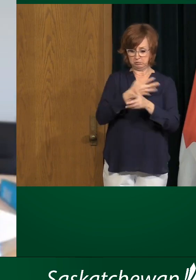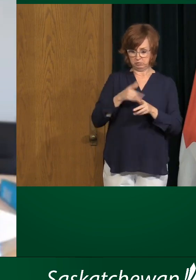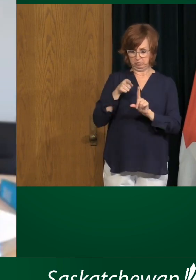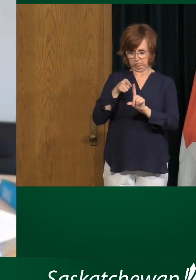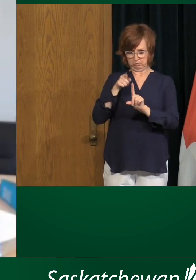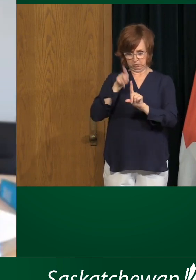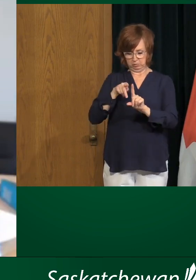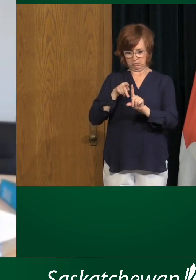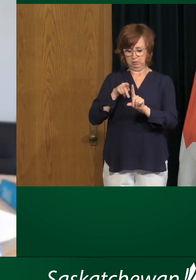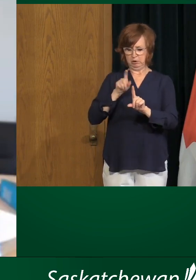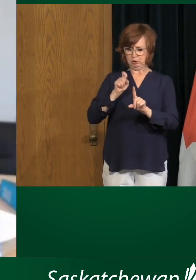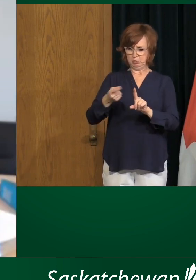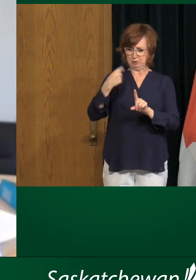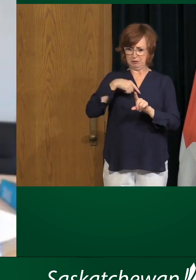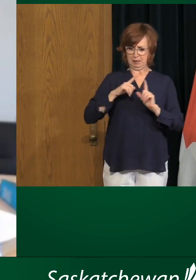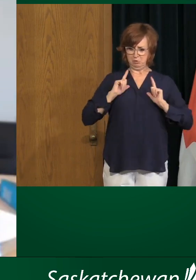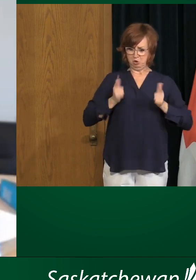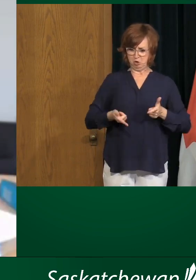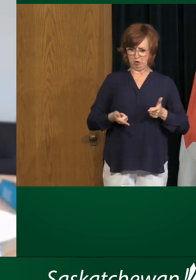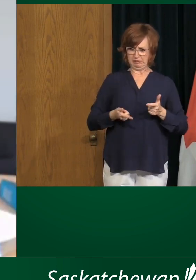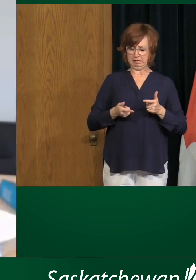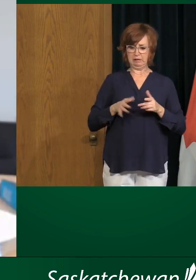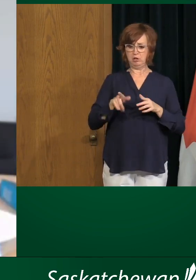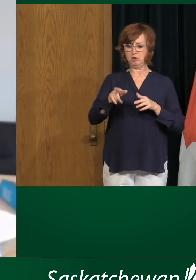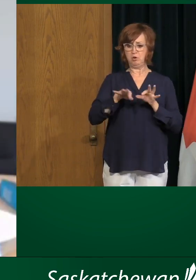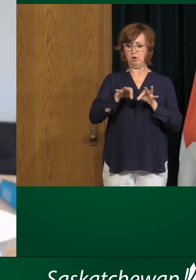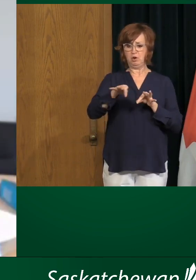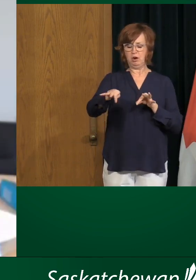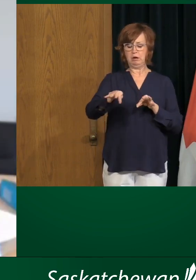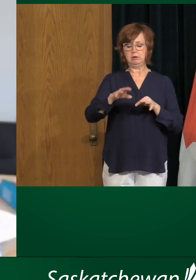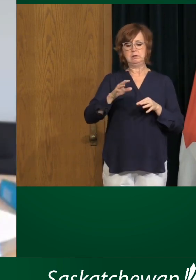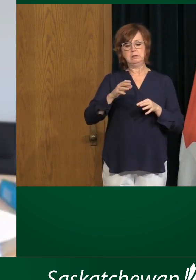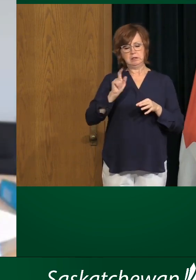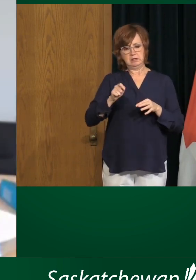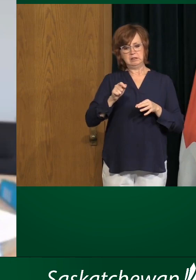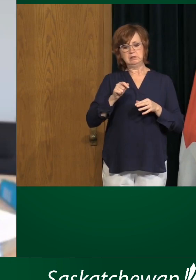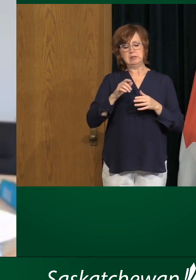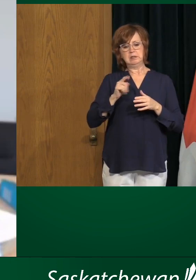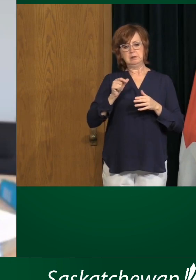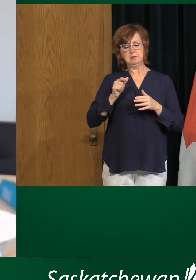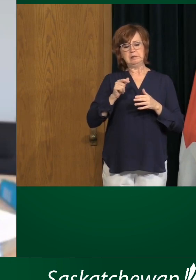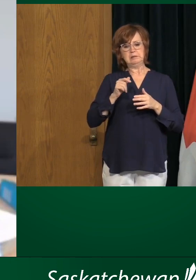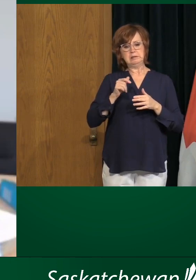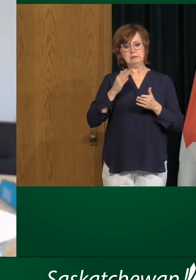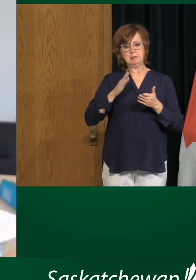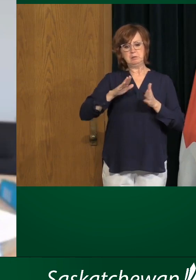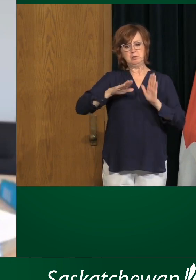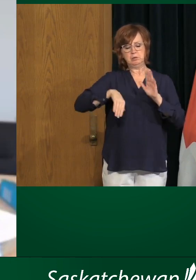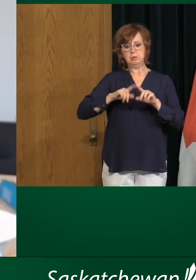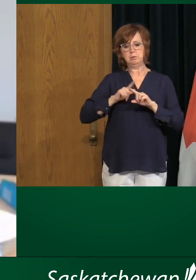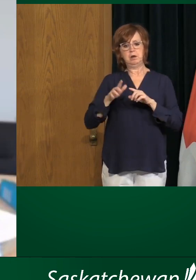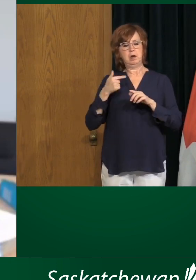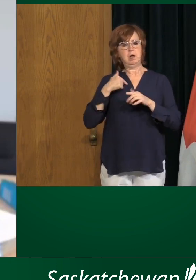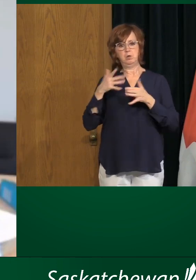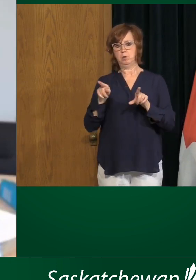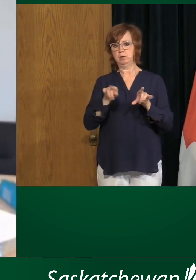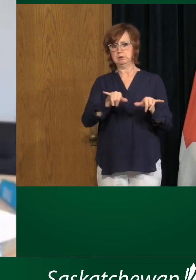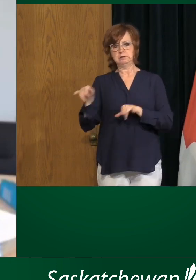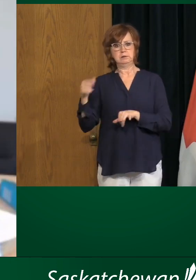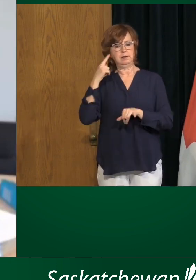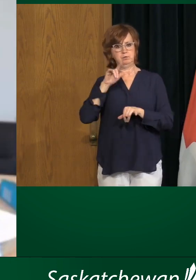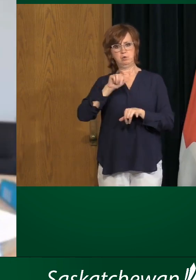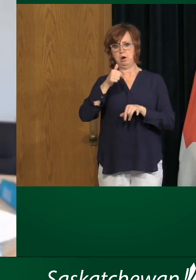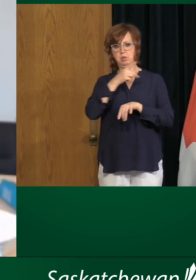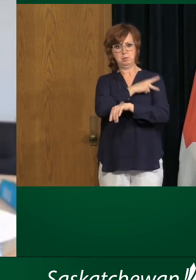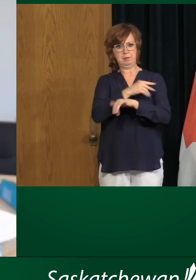outcomes. If we continue to operate the way we are, these risks will mount. And that is why this